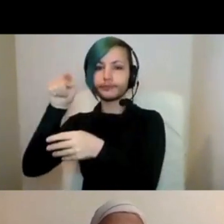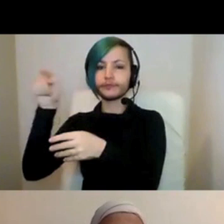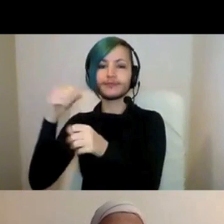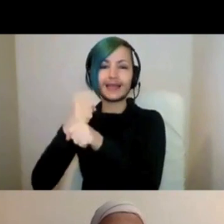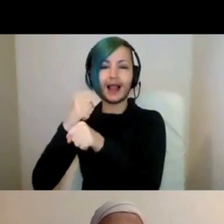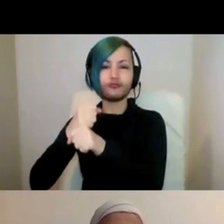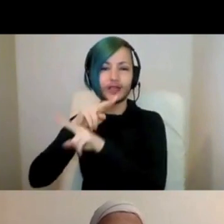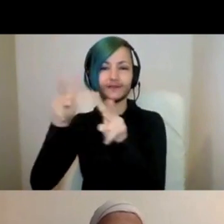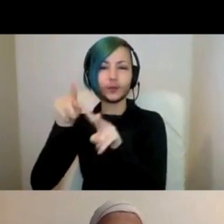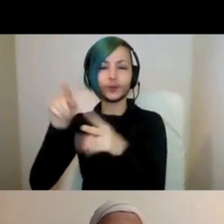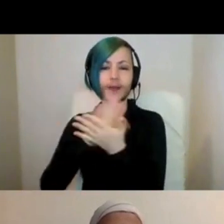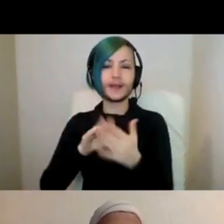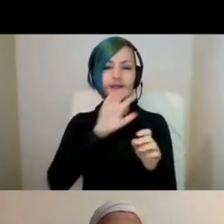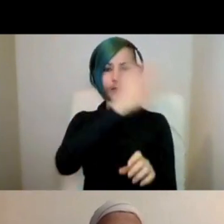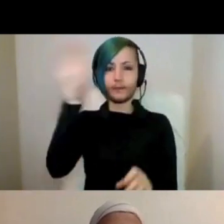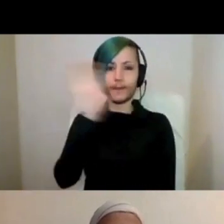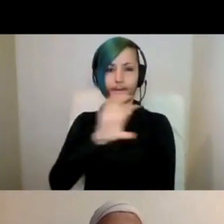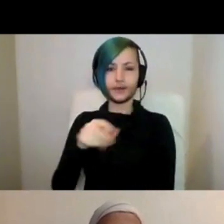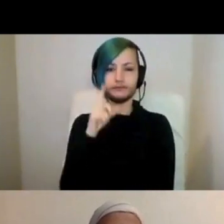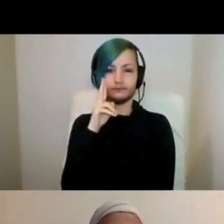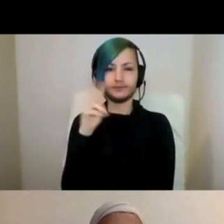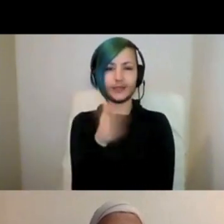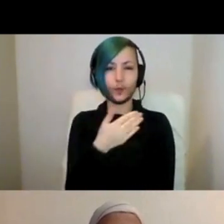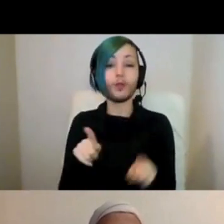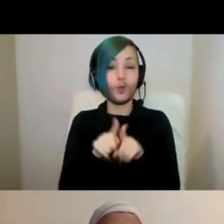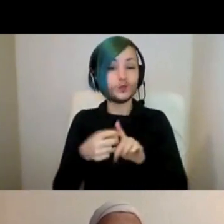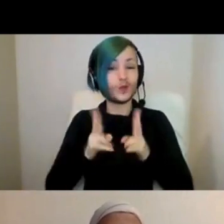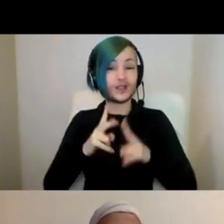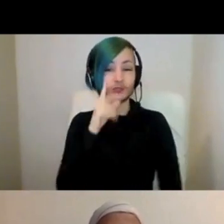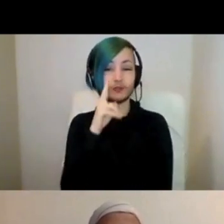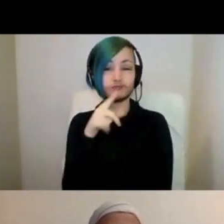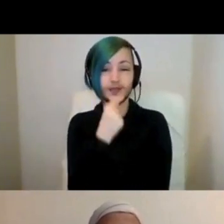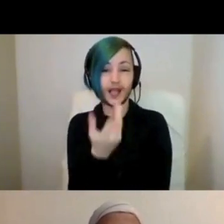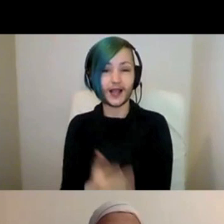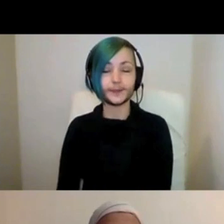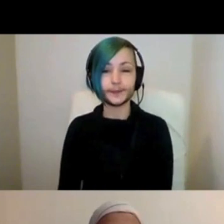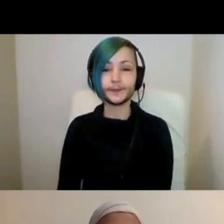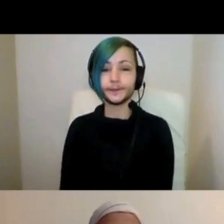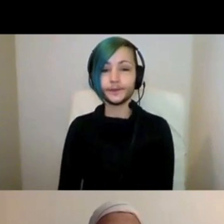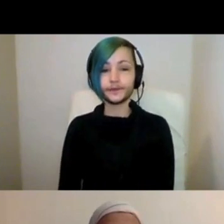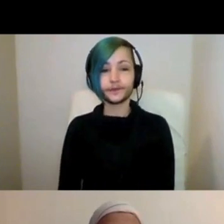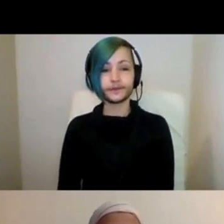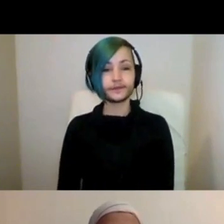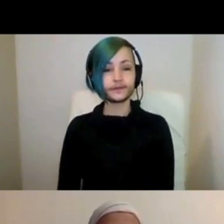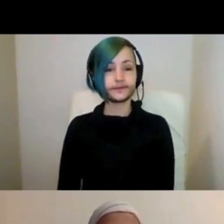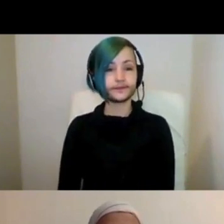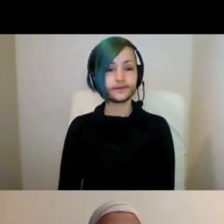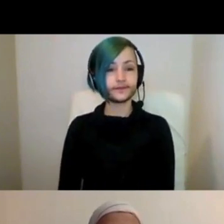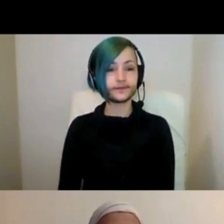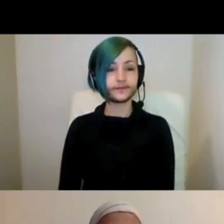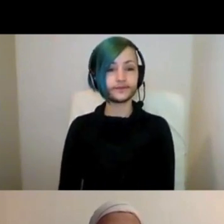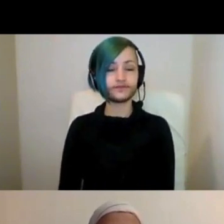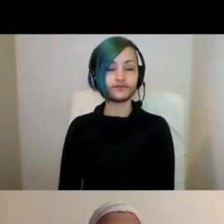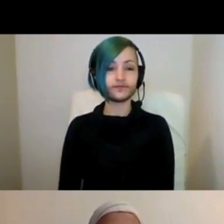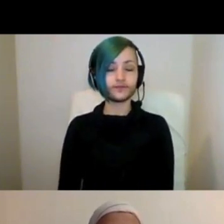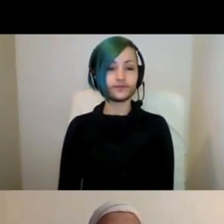also means that you're able to see our fantastic BSL interpreters as well. So just to give